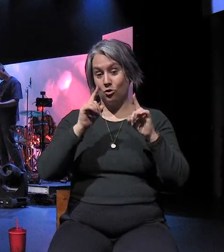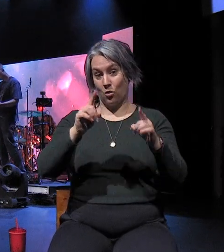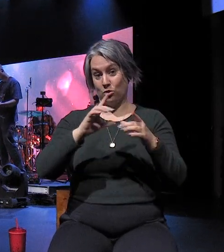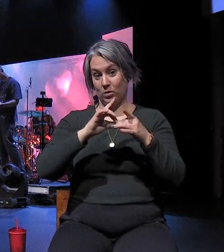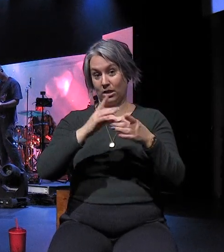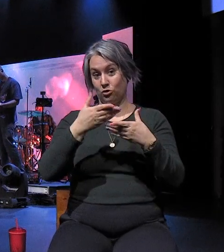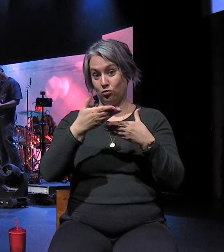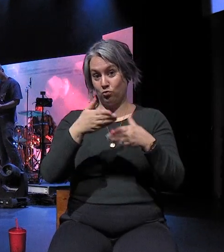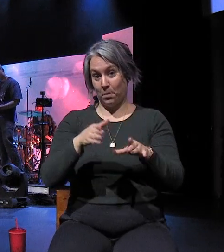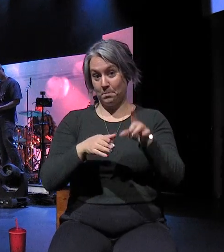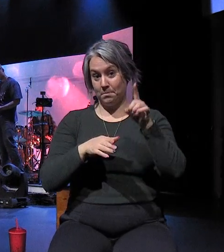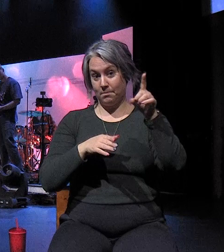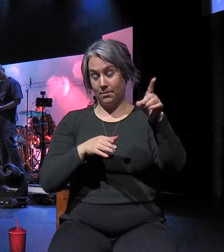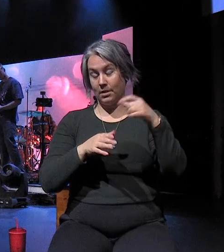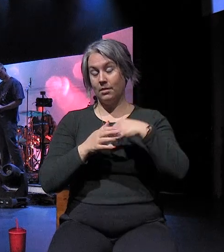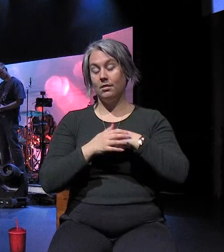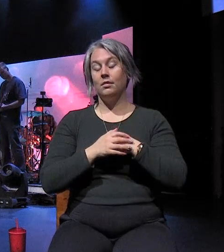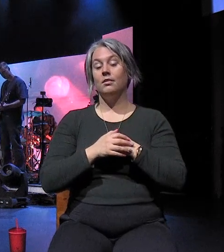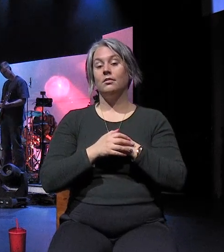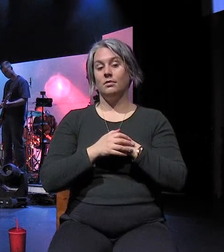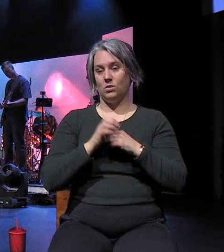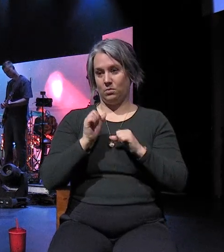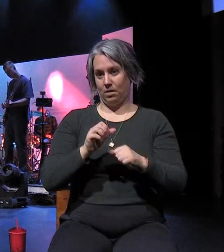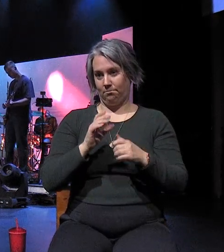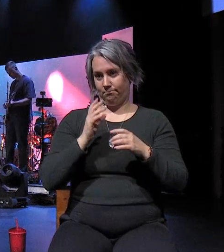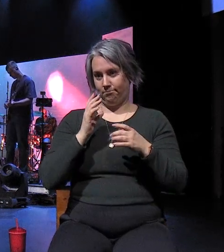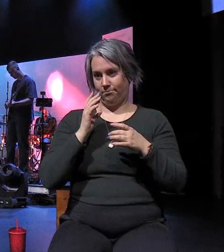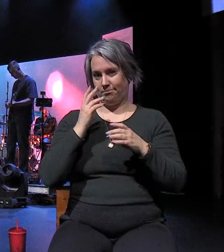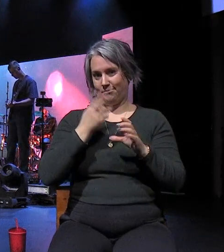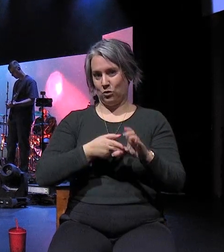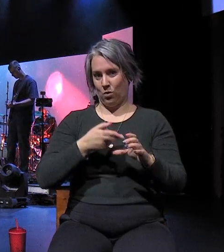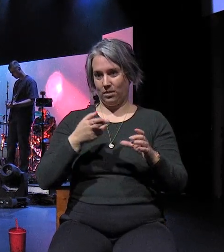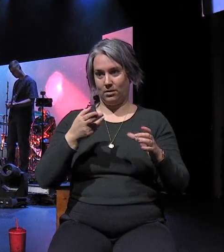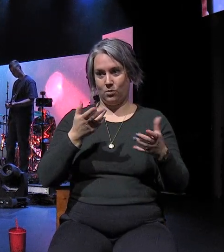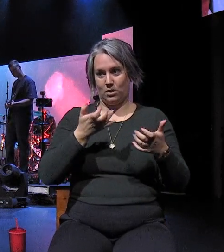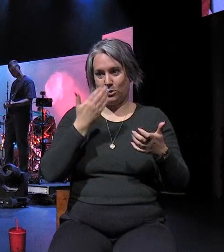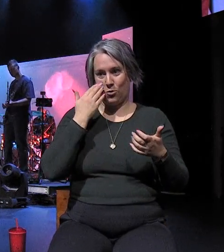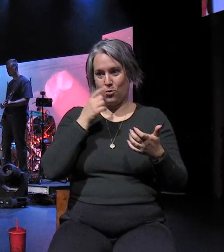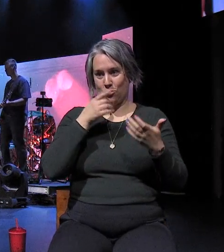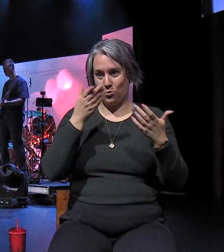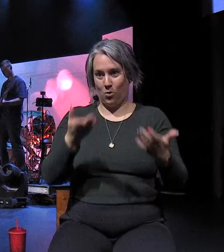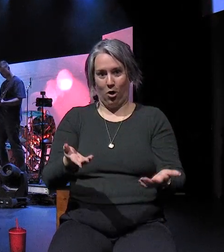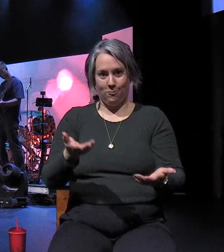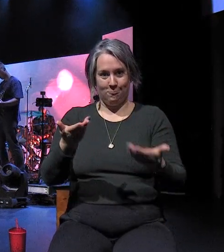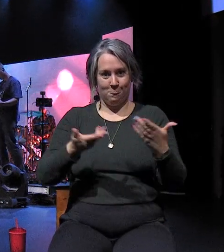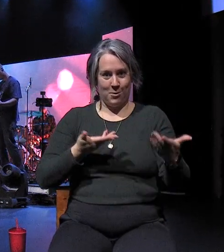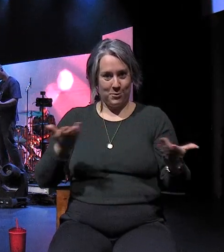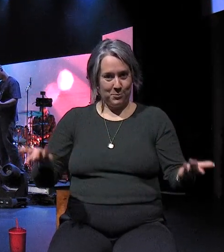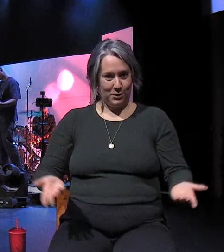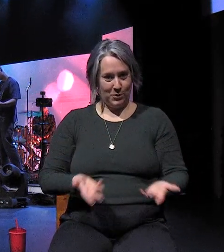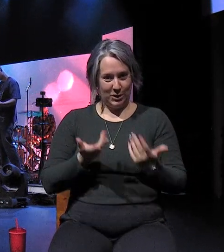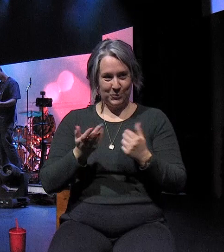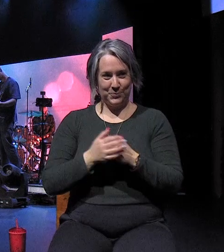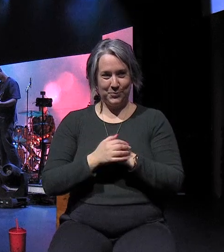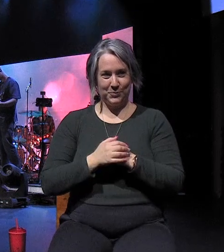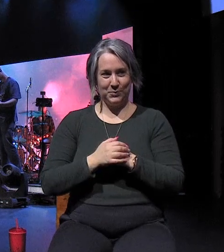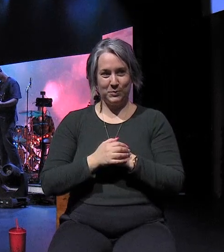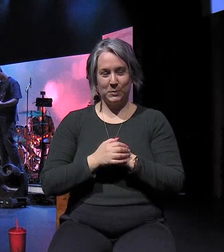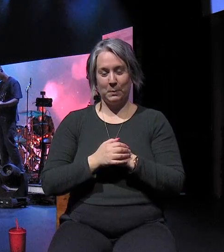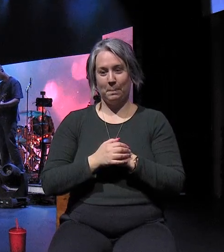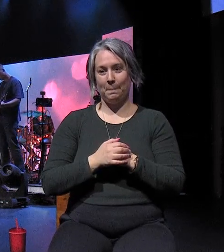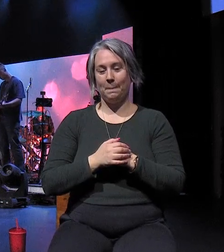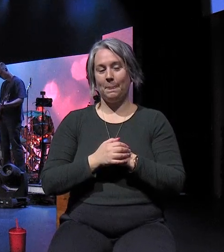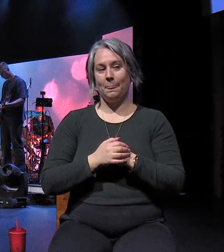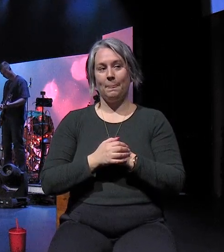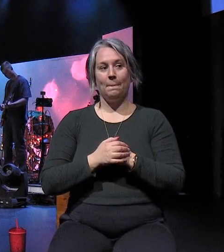as well. There's ways that you can get connected here. We'd love to find out who you are and welcome you to Worship Center. If